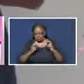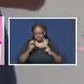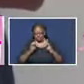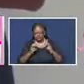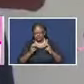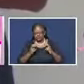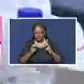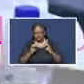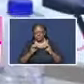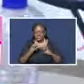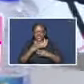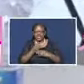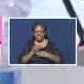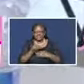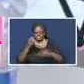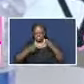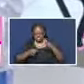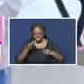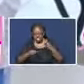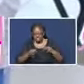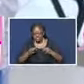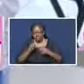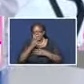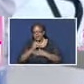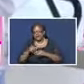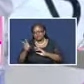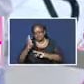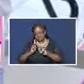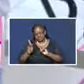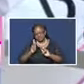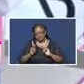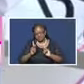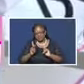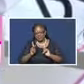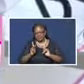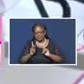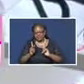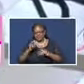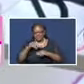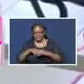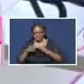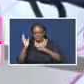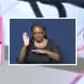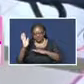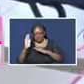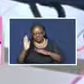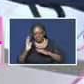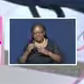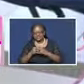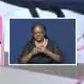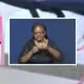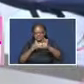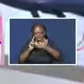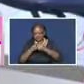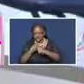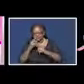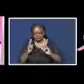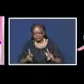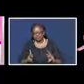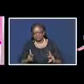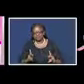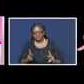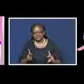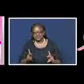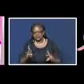Association chefs. Head judge Gerald Roll was the first ever Young Chef High School competition champion. He lets us in on how